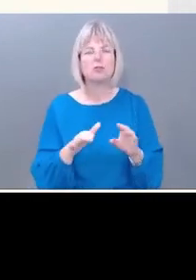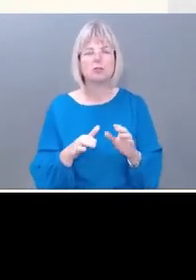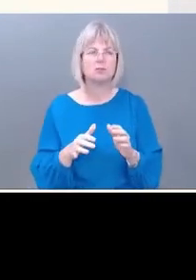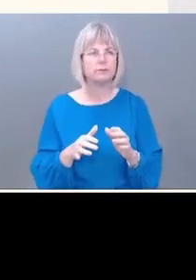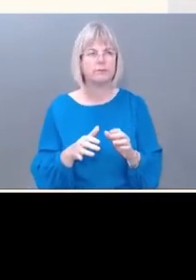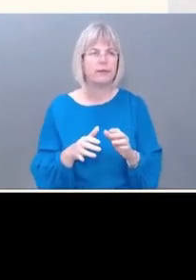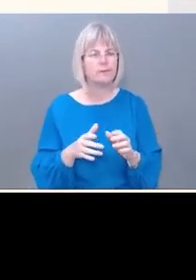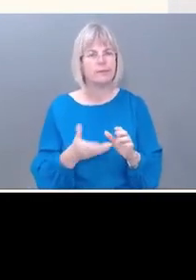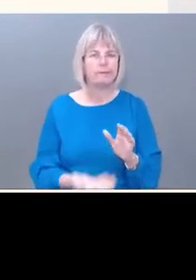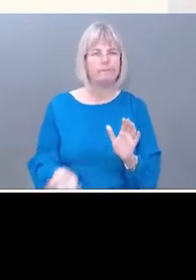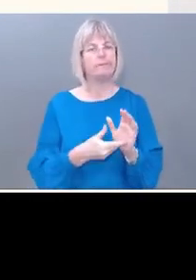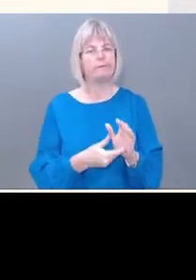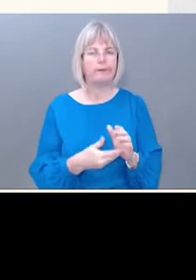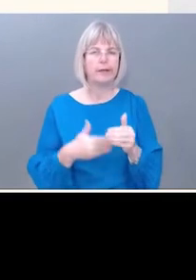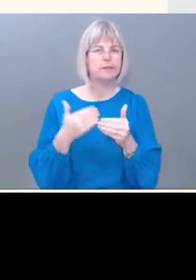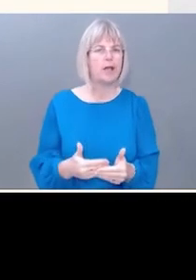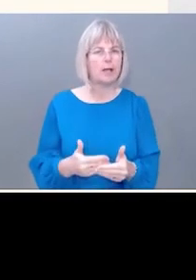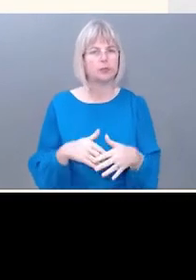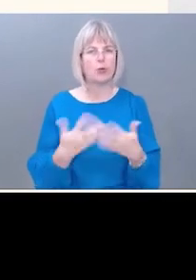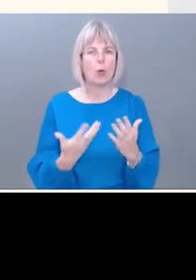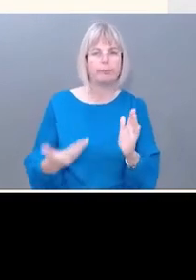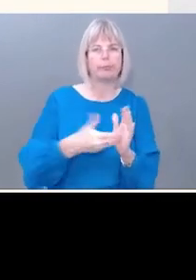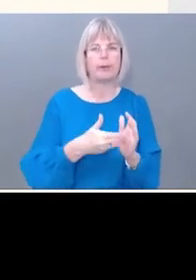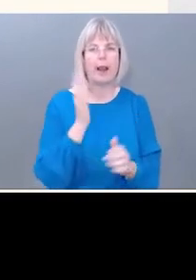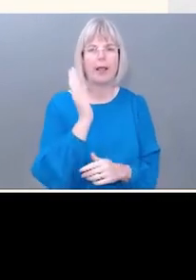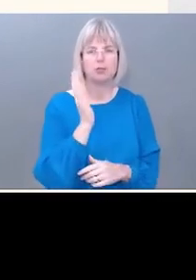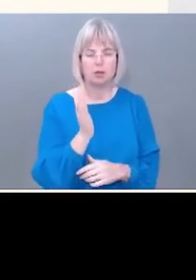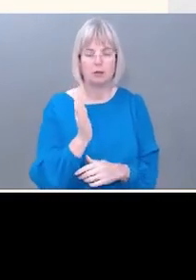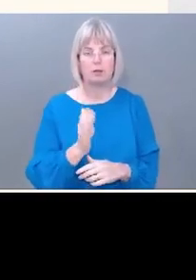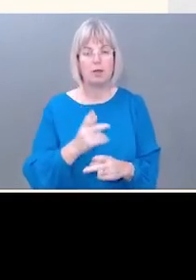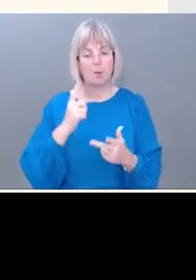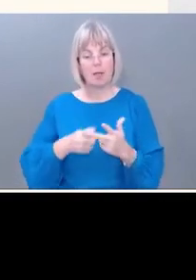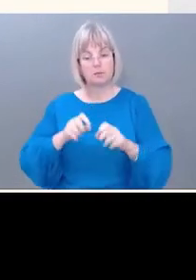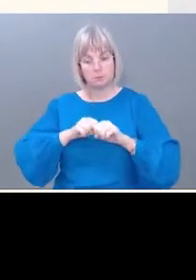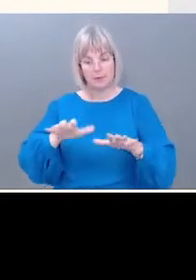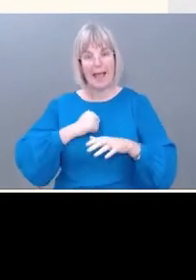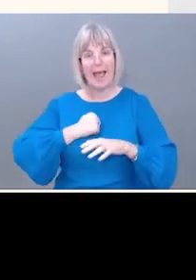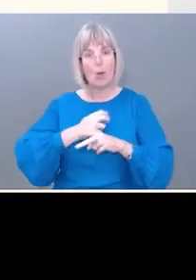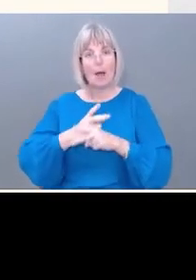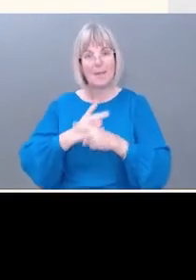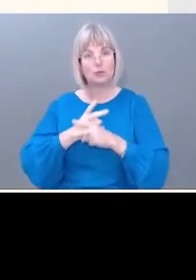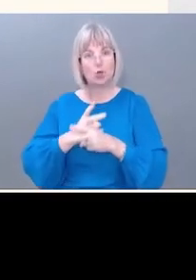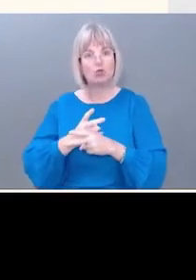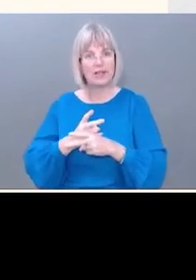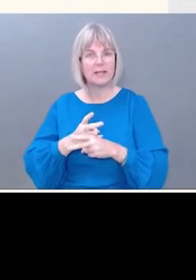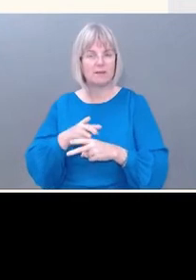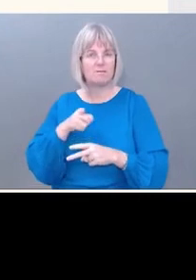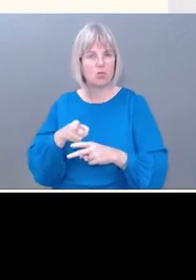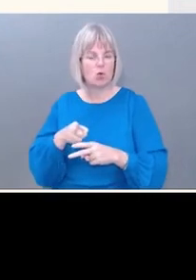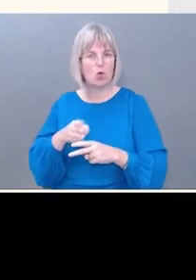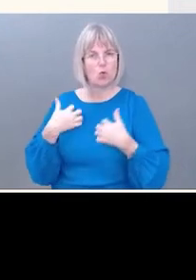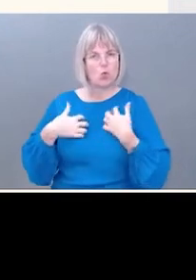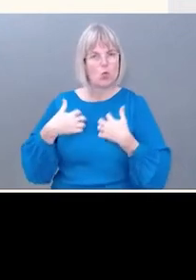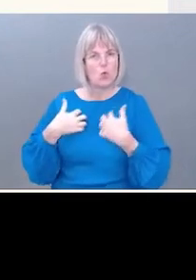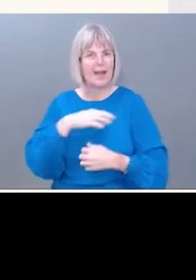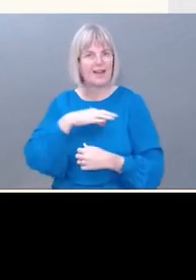lecture. We've also just launched our mentoring scheme for aspiring clinical psychologists from BAME backgrounds, and we